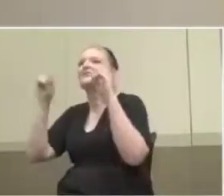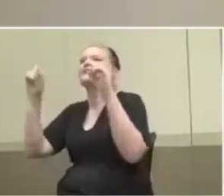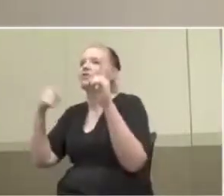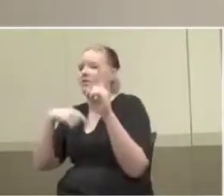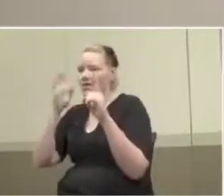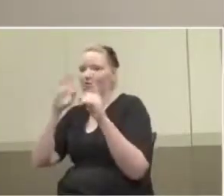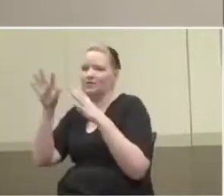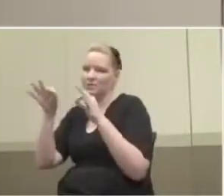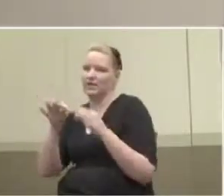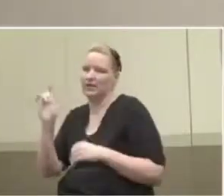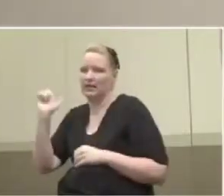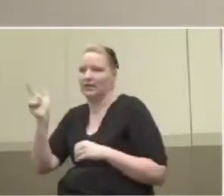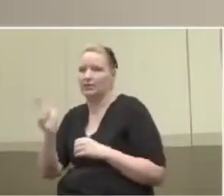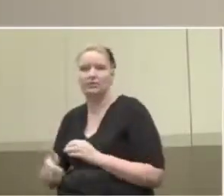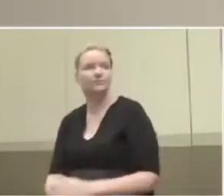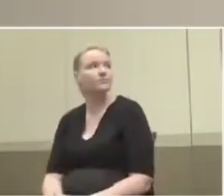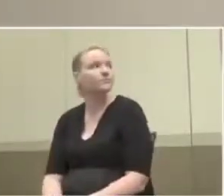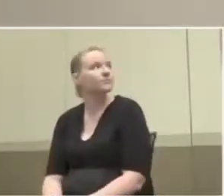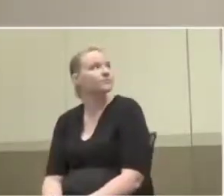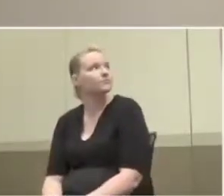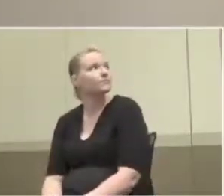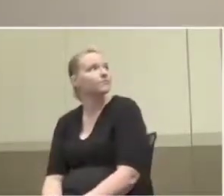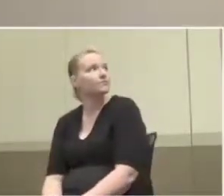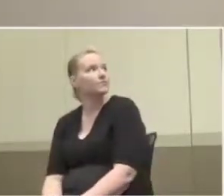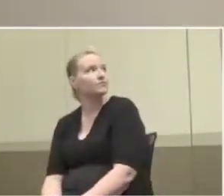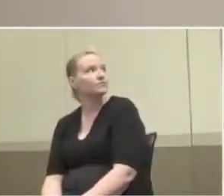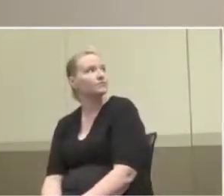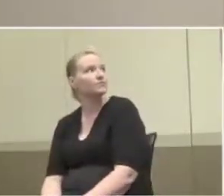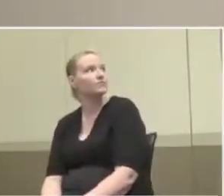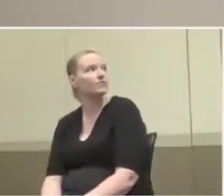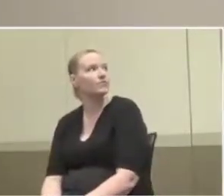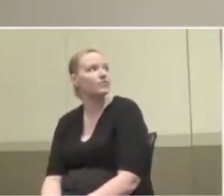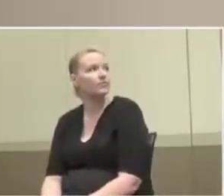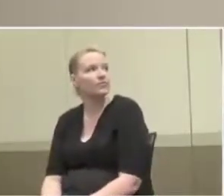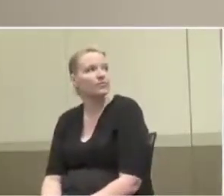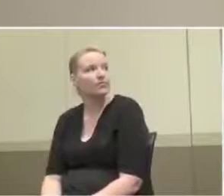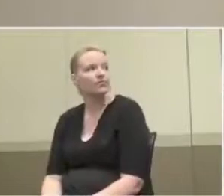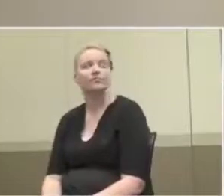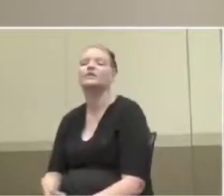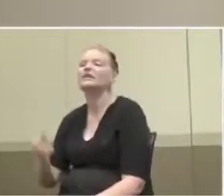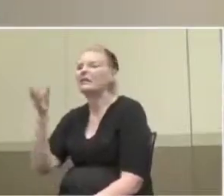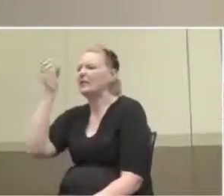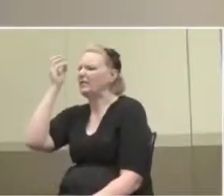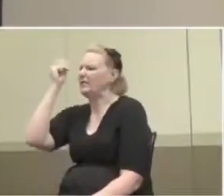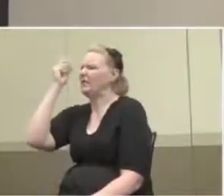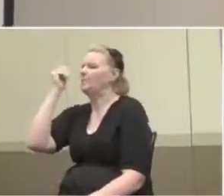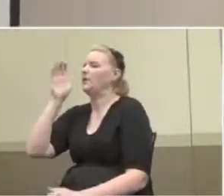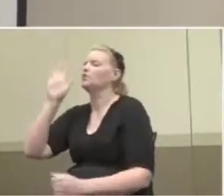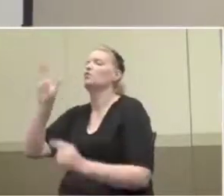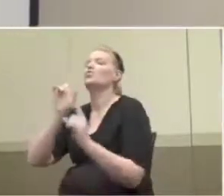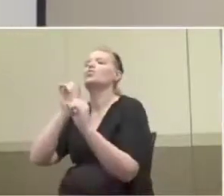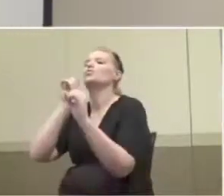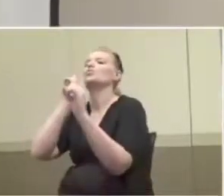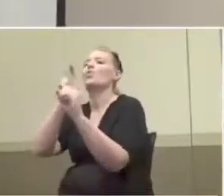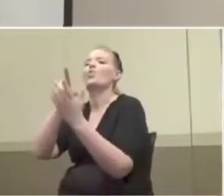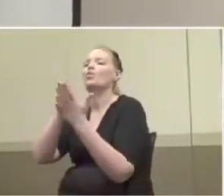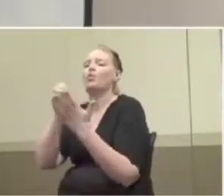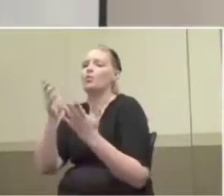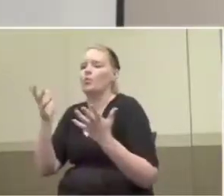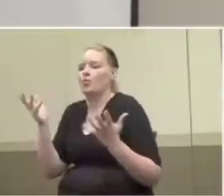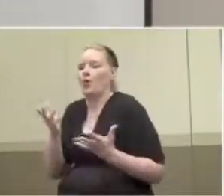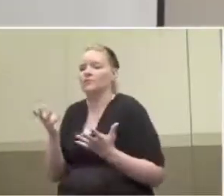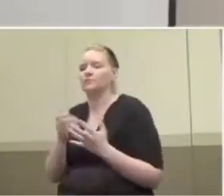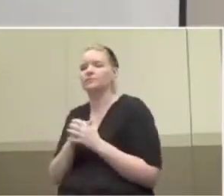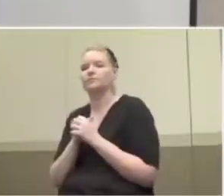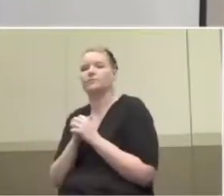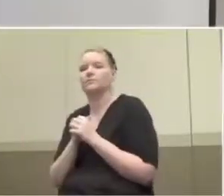later. Okay, so I'd like you to think a few moments about what you would like to get from today's presentation. So